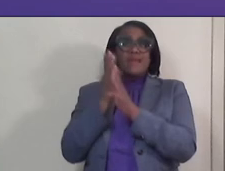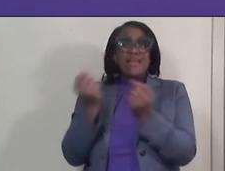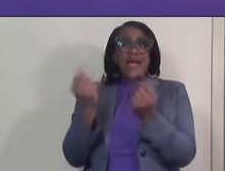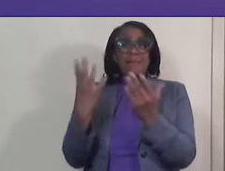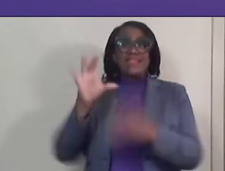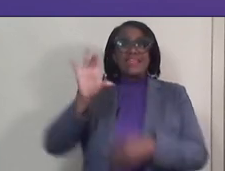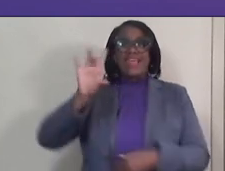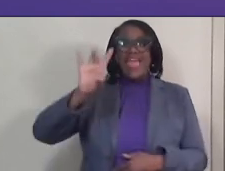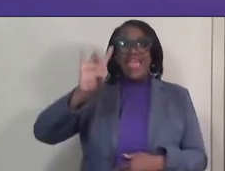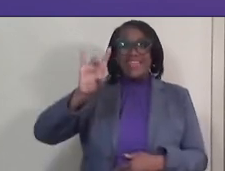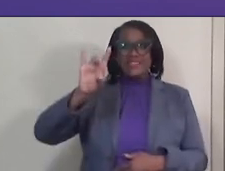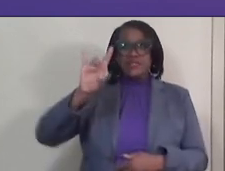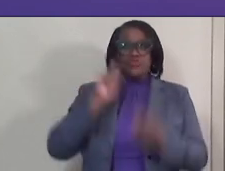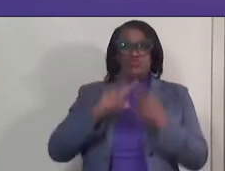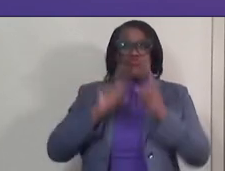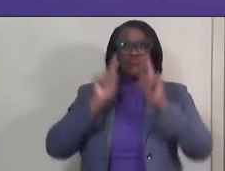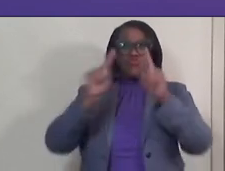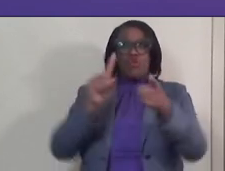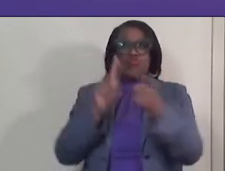to like a meeting